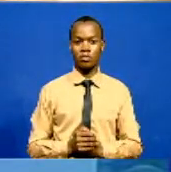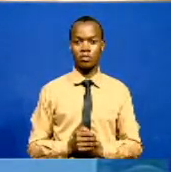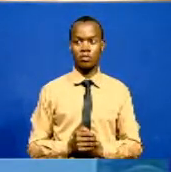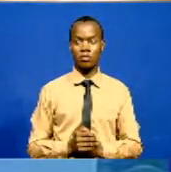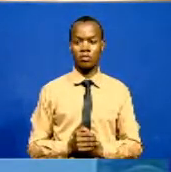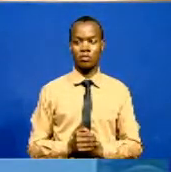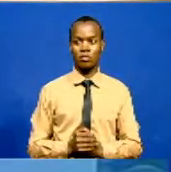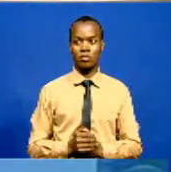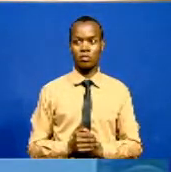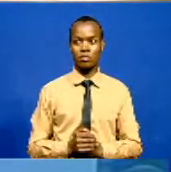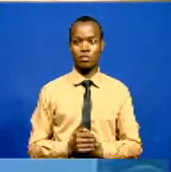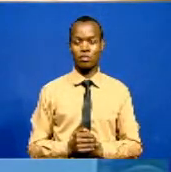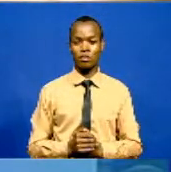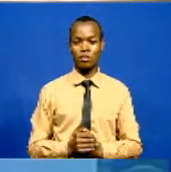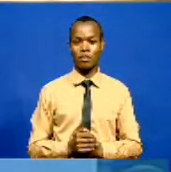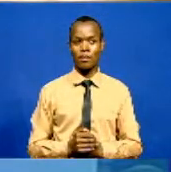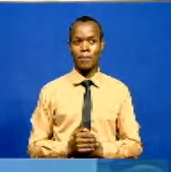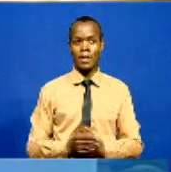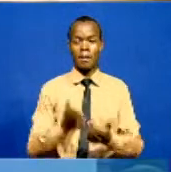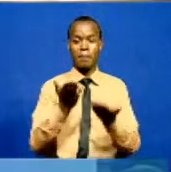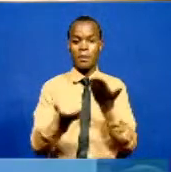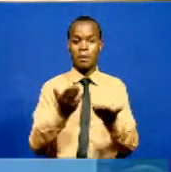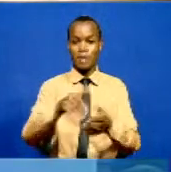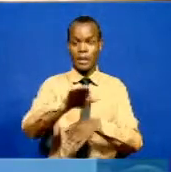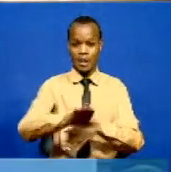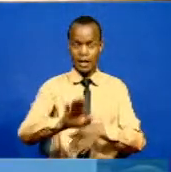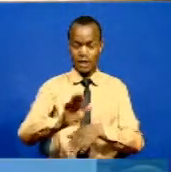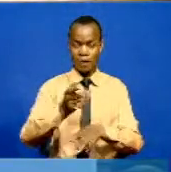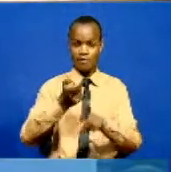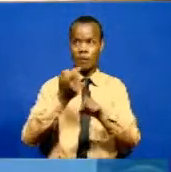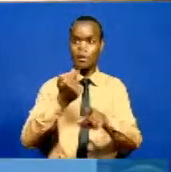In the language where you come from, it says,